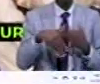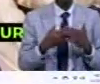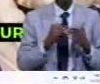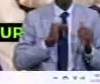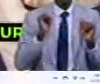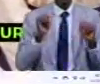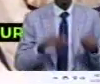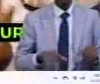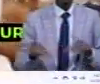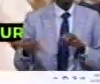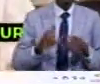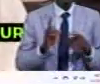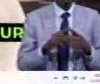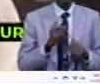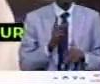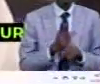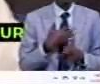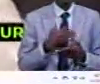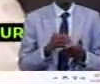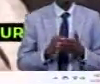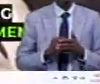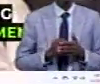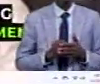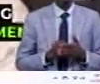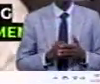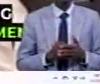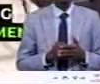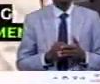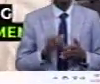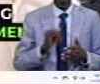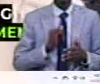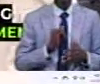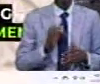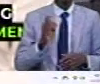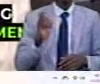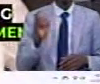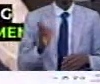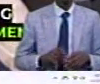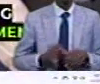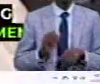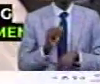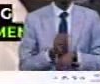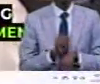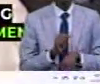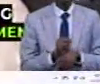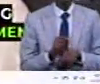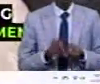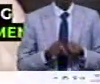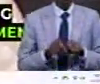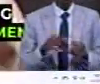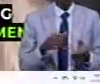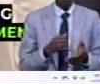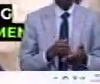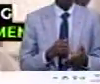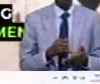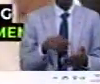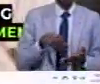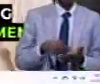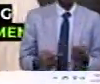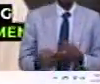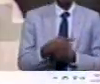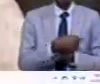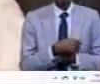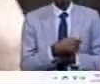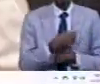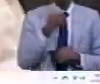I'm walk while it's day, cause I know the night is surely coming. I'm